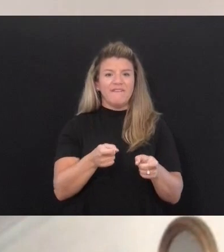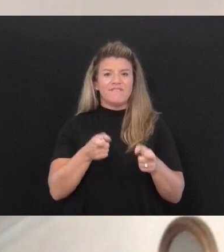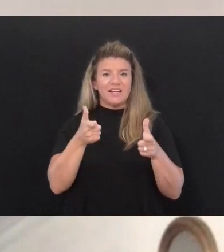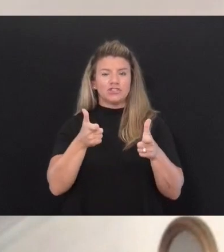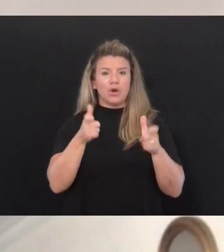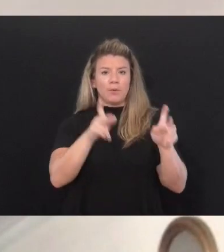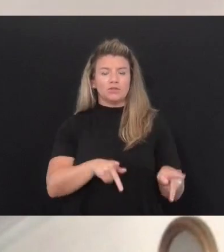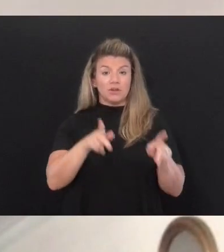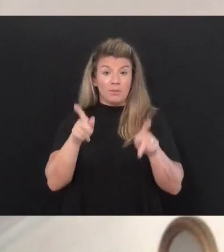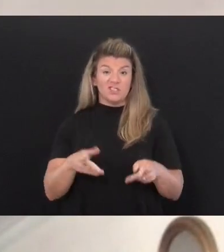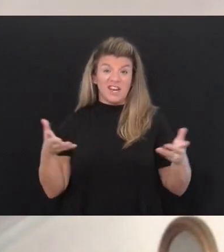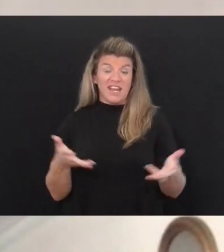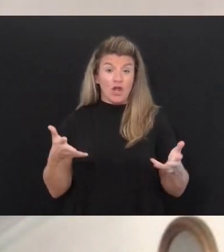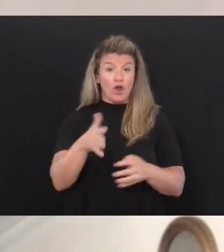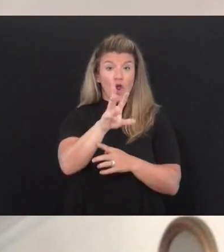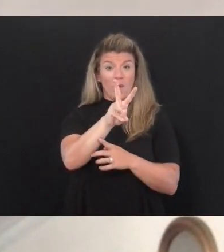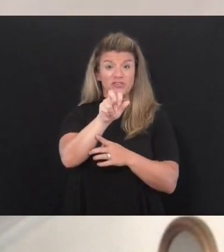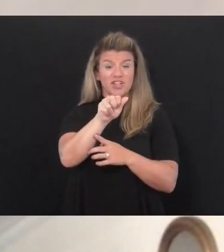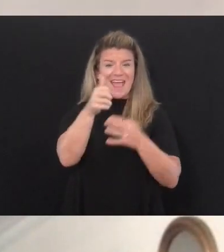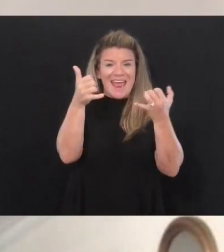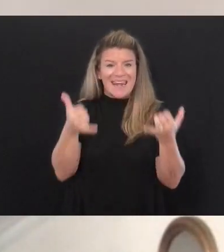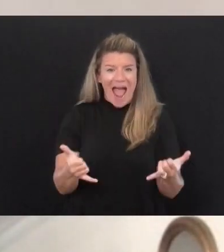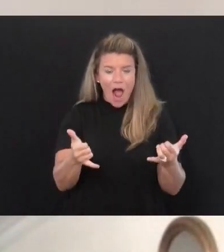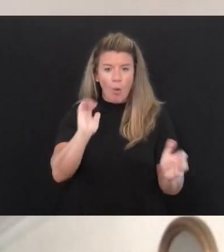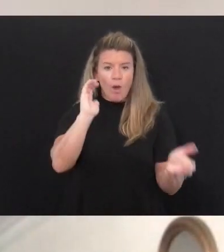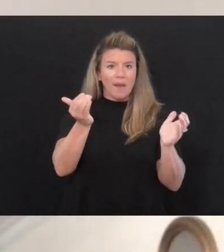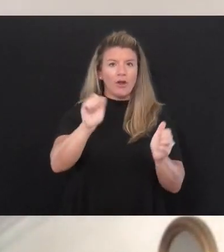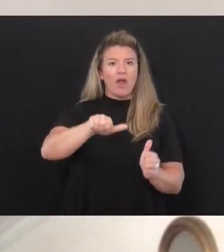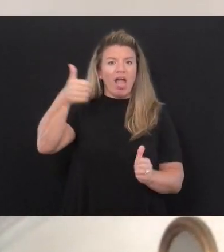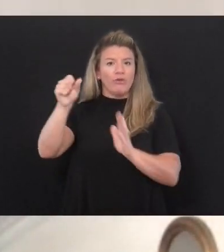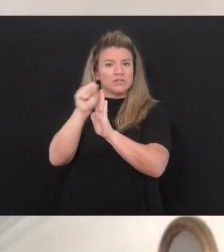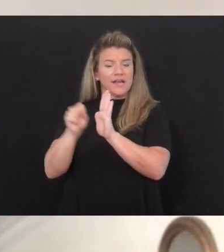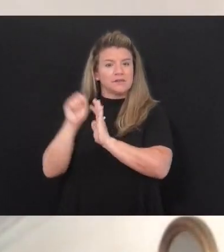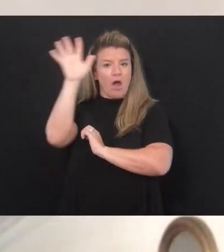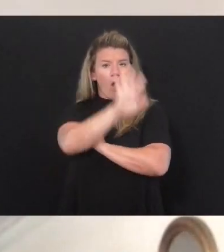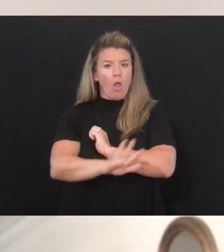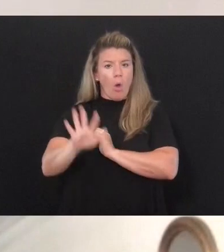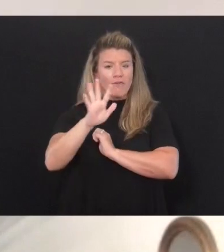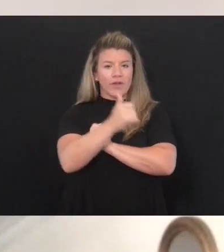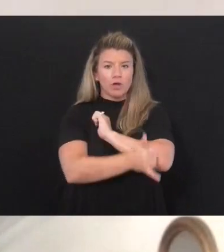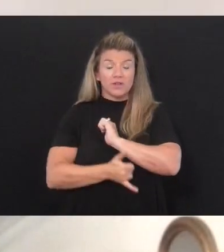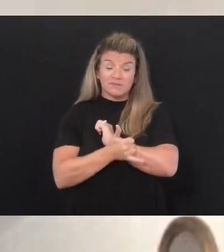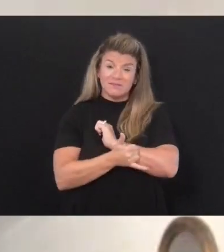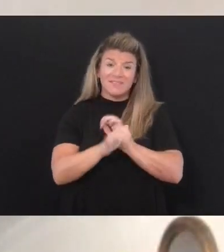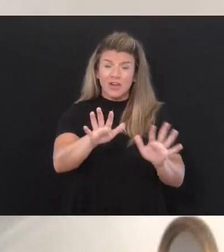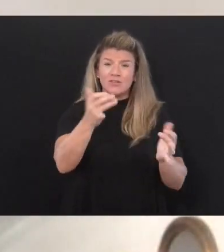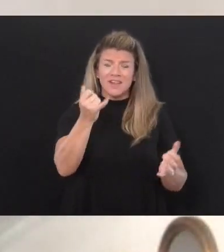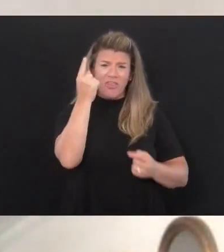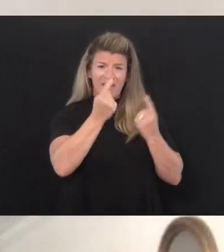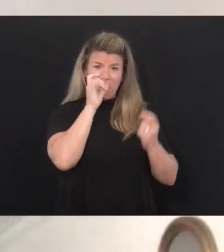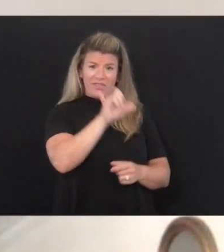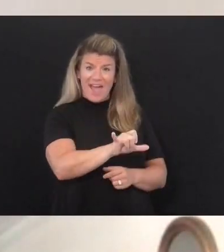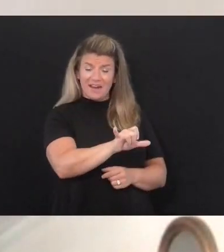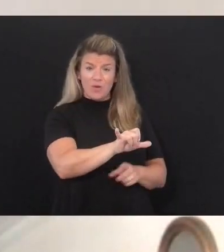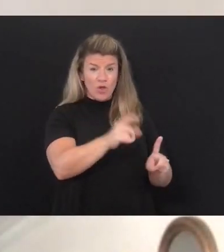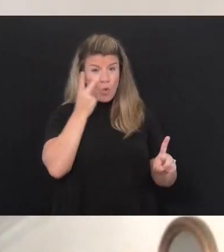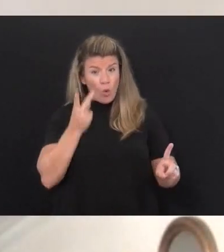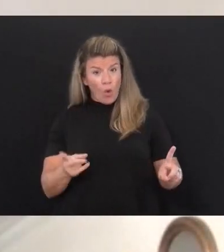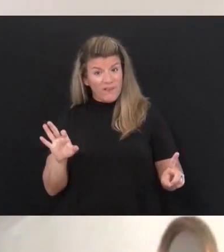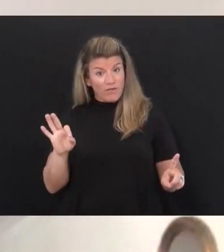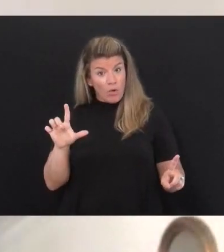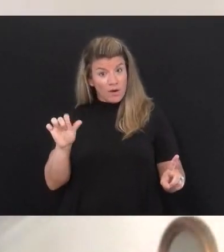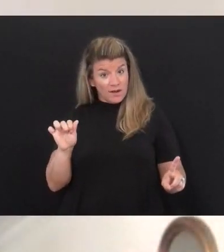that we know that everybody wants athletics. We know it's important. We want you to do your part to help it come to